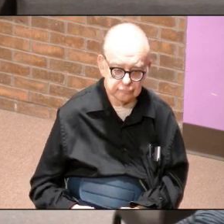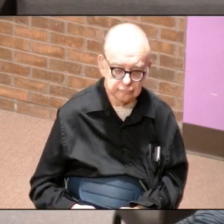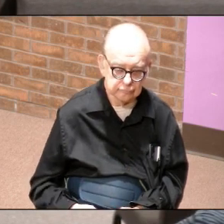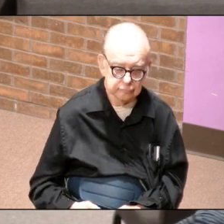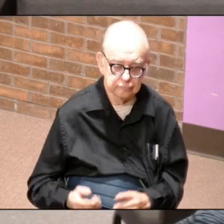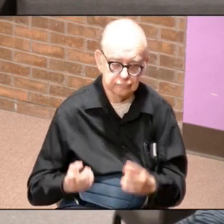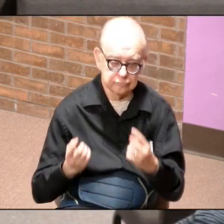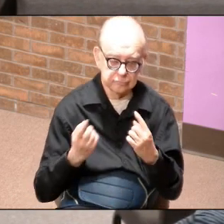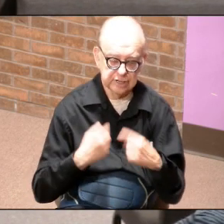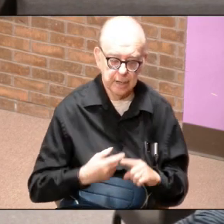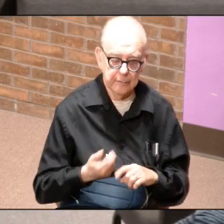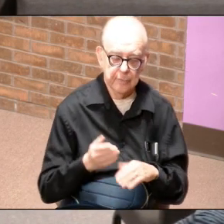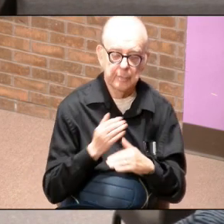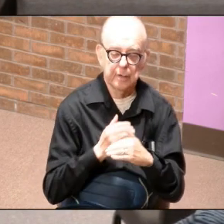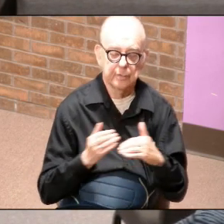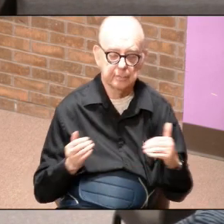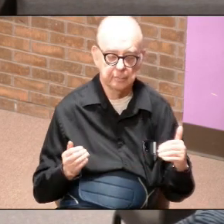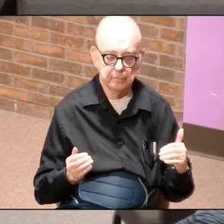came from heaven,